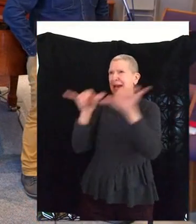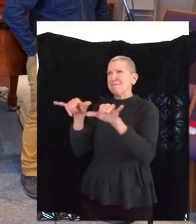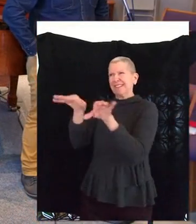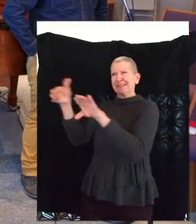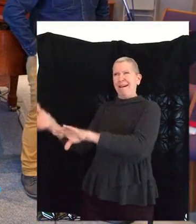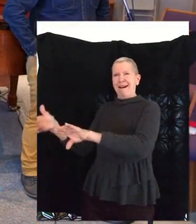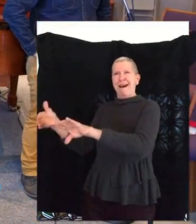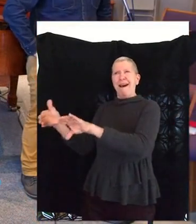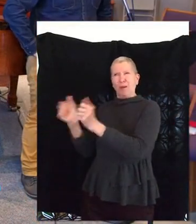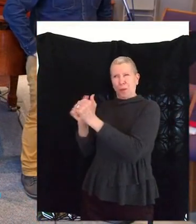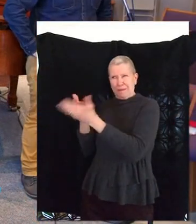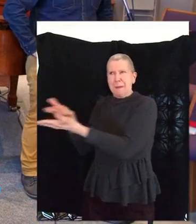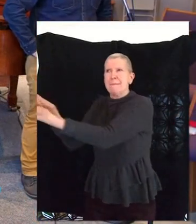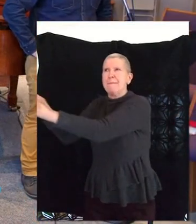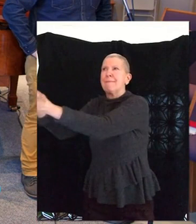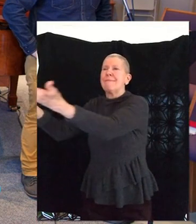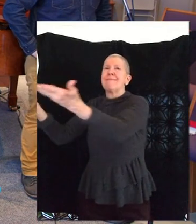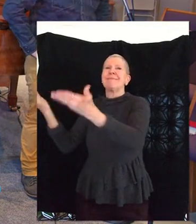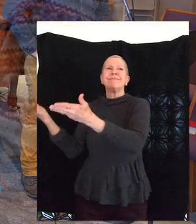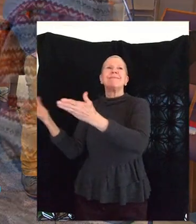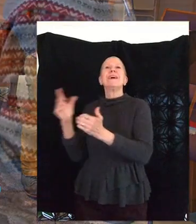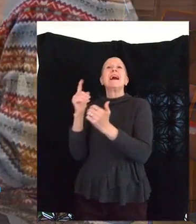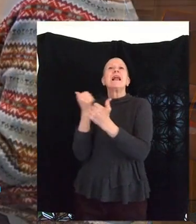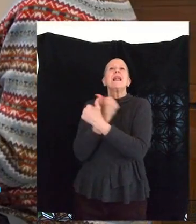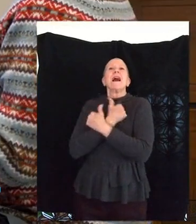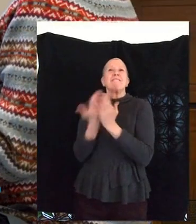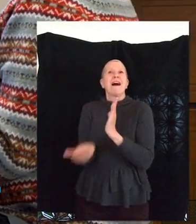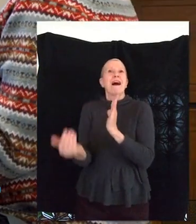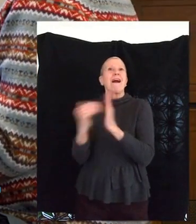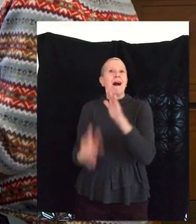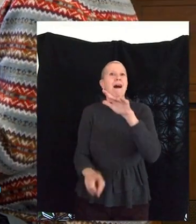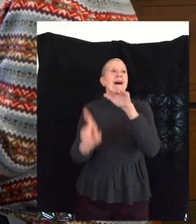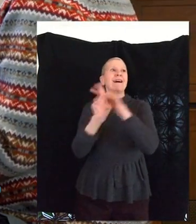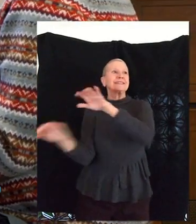has come again, like wheat arising green.